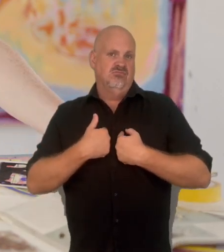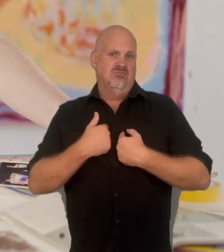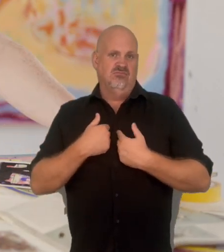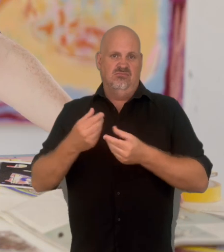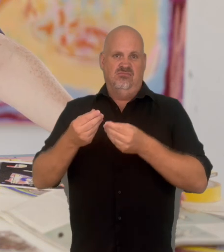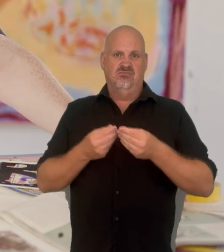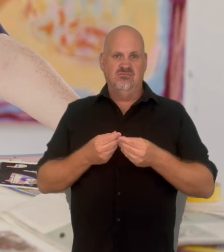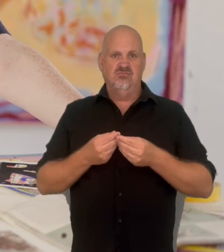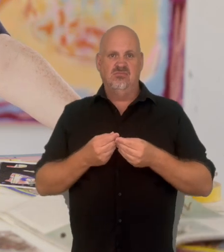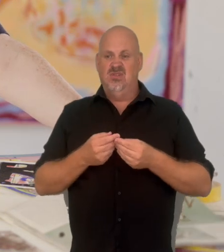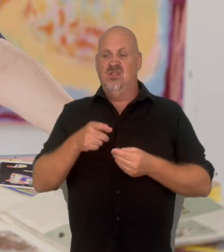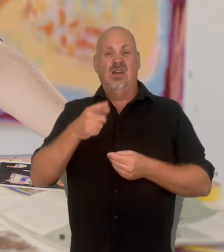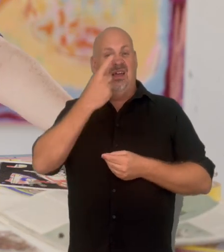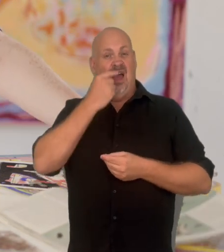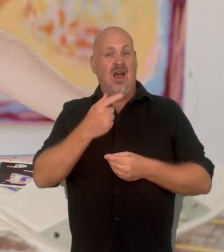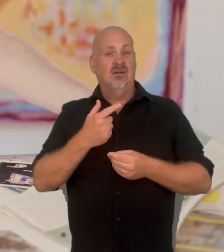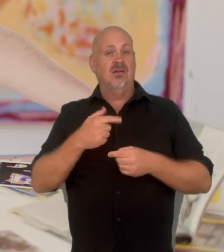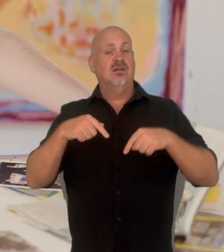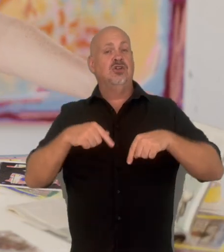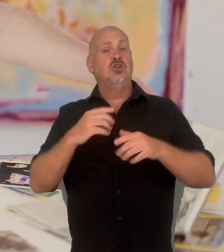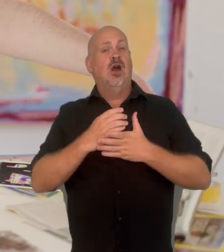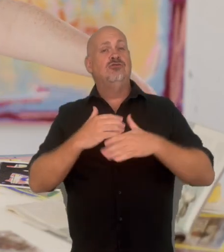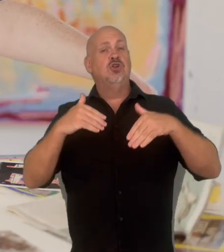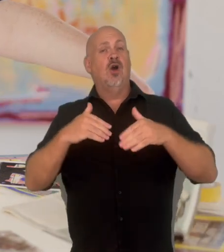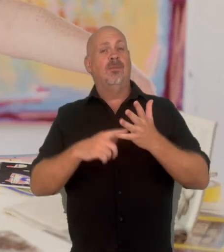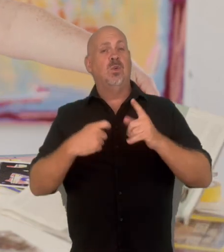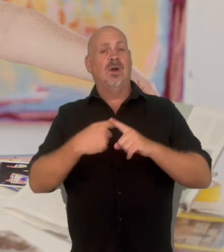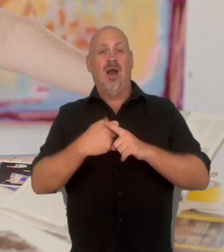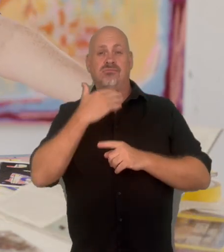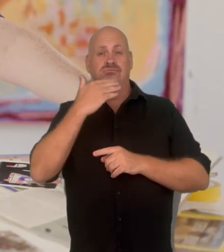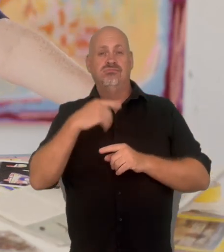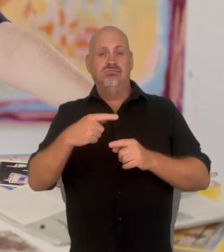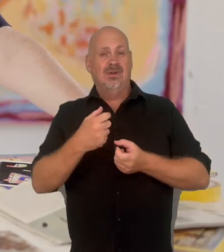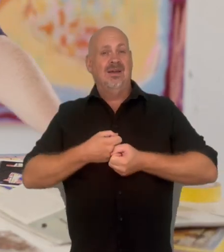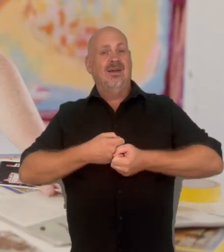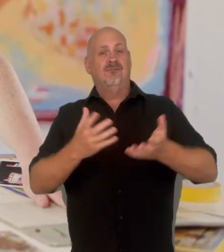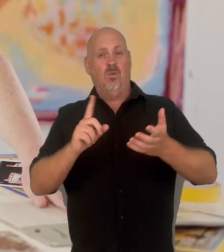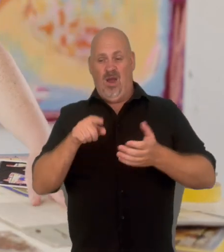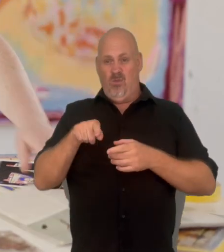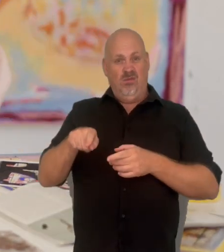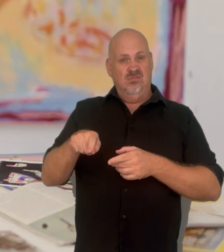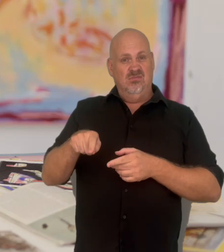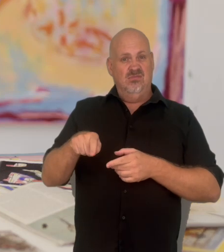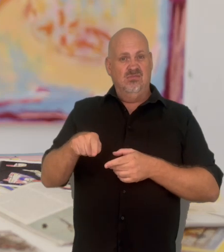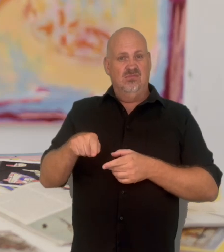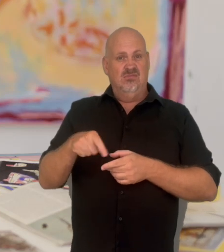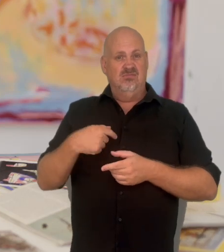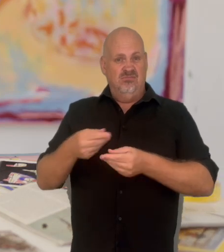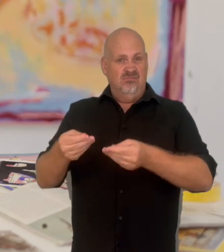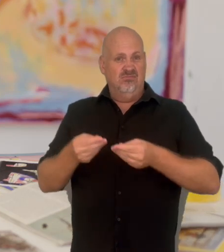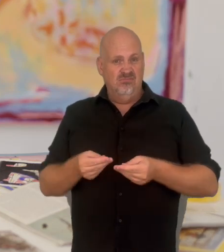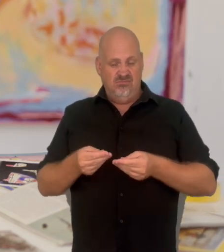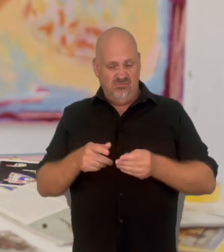shops around the UK for 5p, 10p, or sometimes they just give them away. And I'm going to just pull out or take